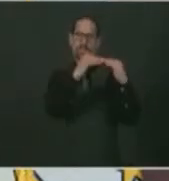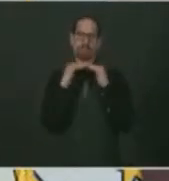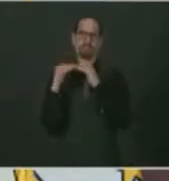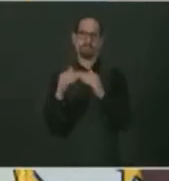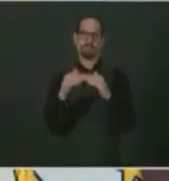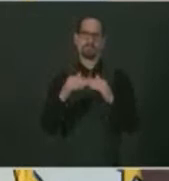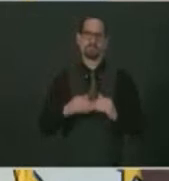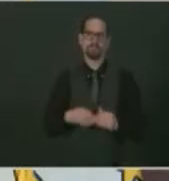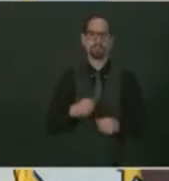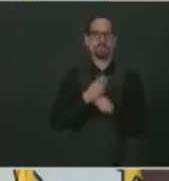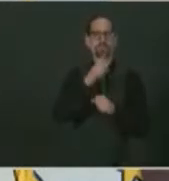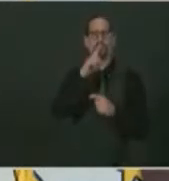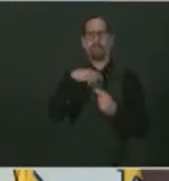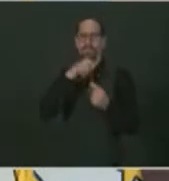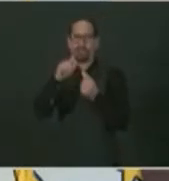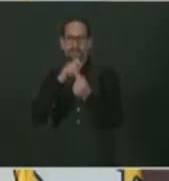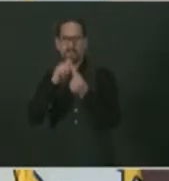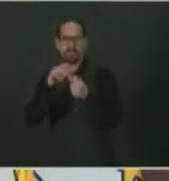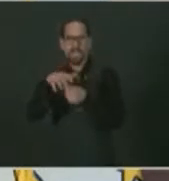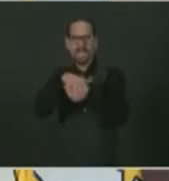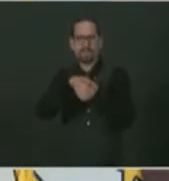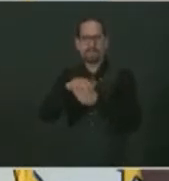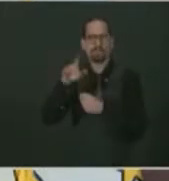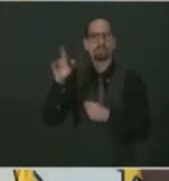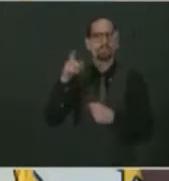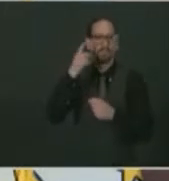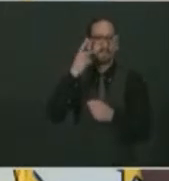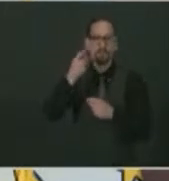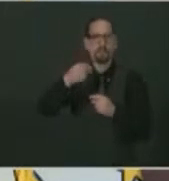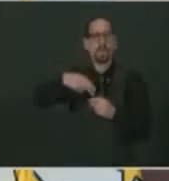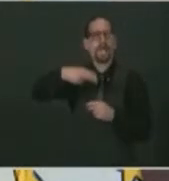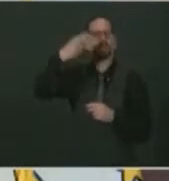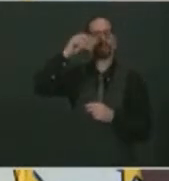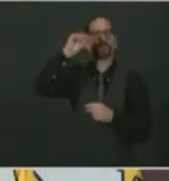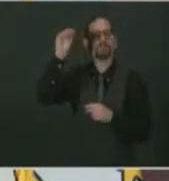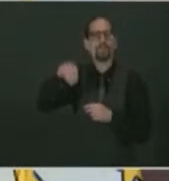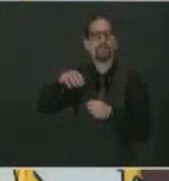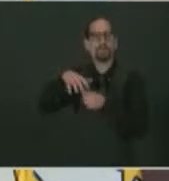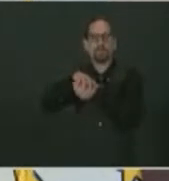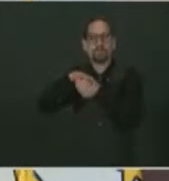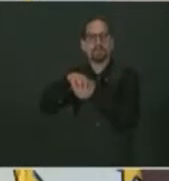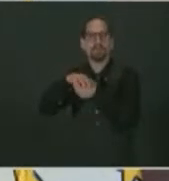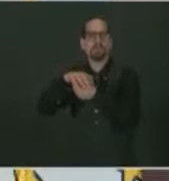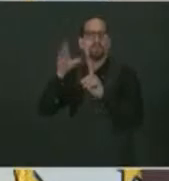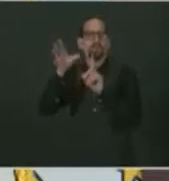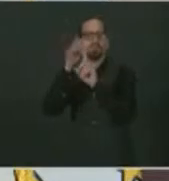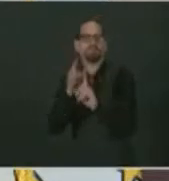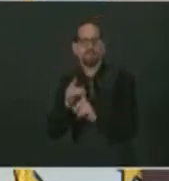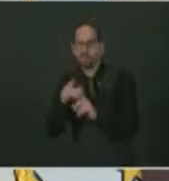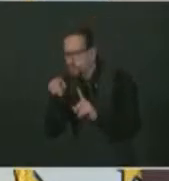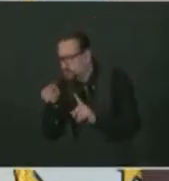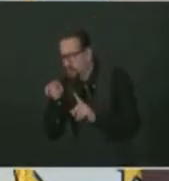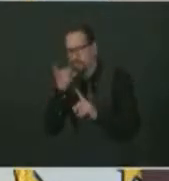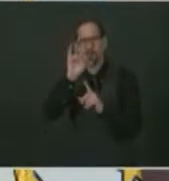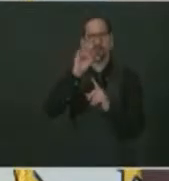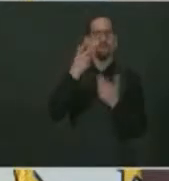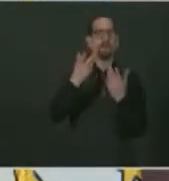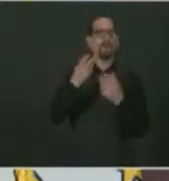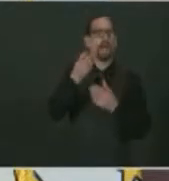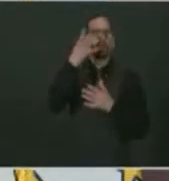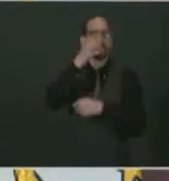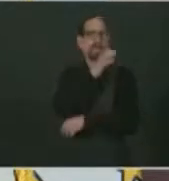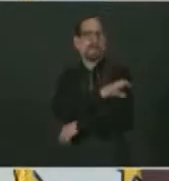we know the case rate and hospitalization rates have been higher. Vaccination rates need to at least mirror that or